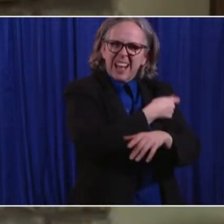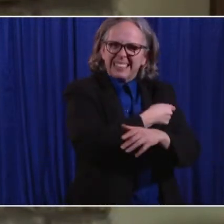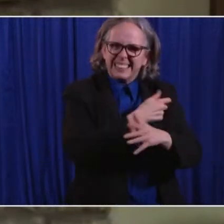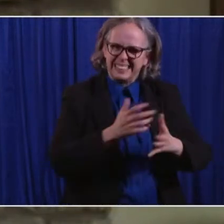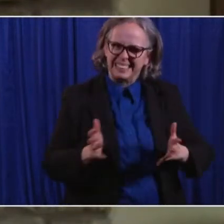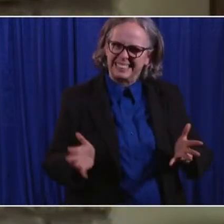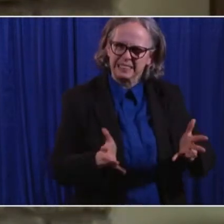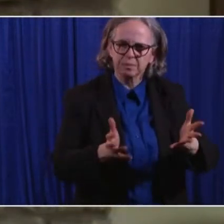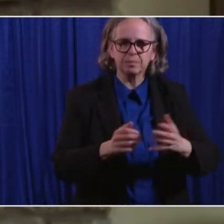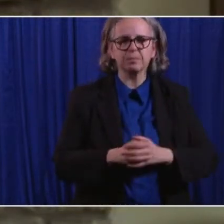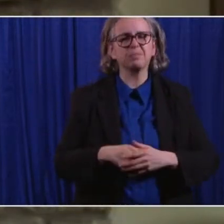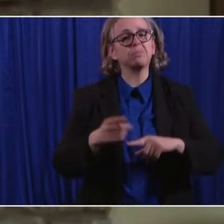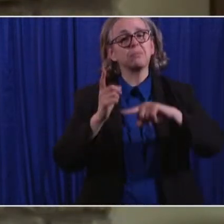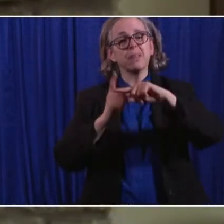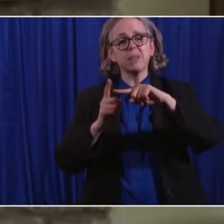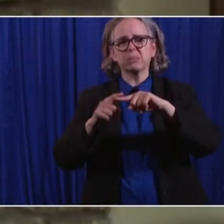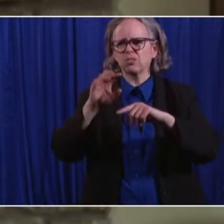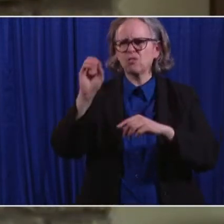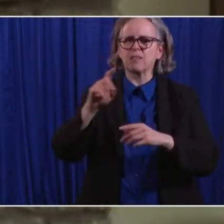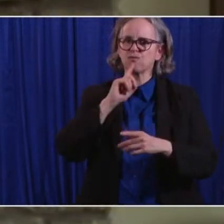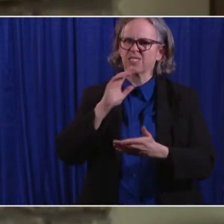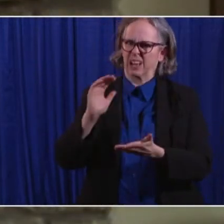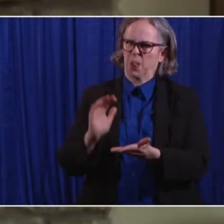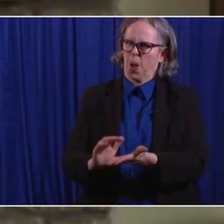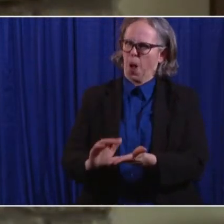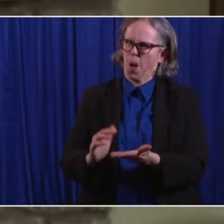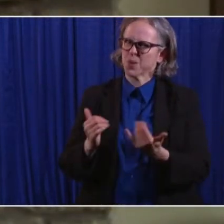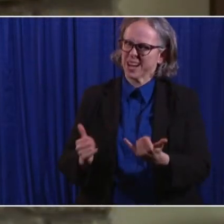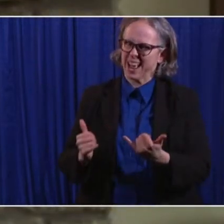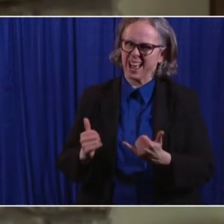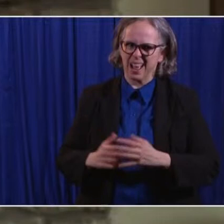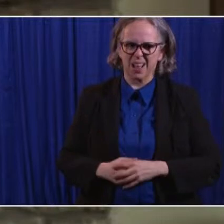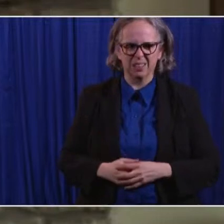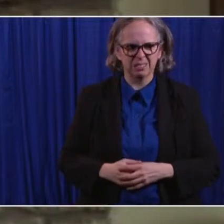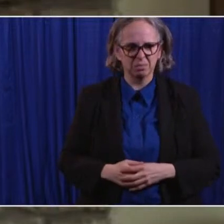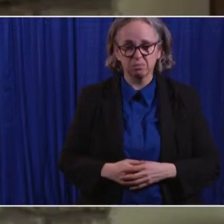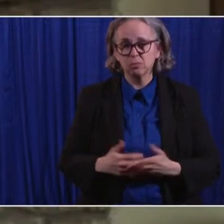now, I'm not worried about that.